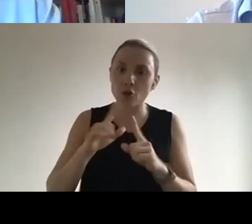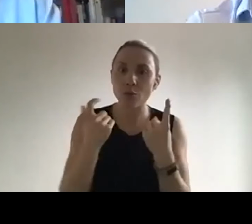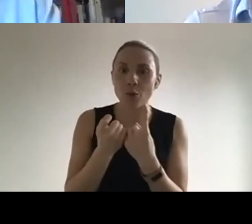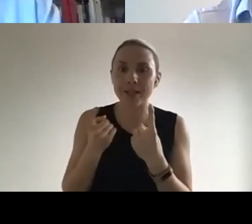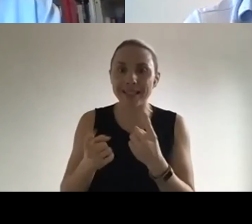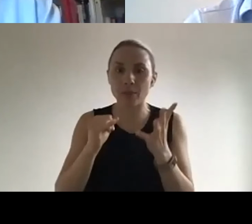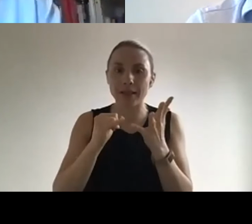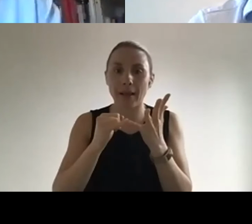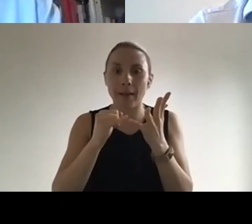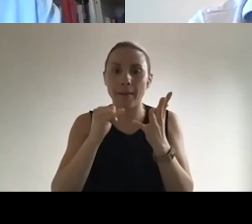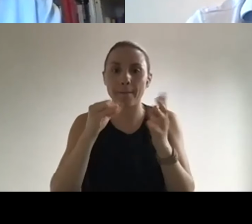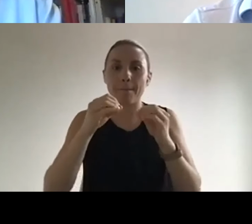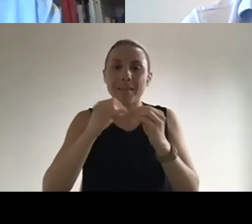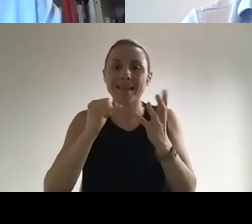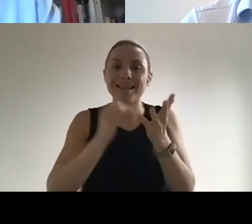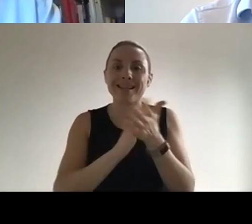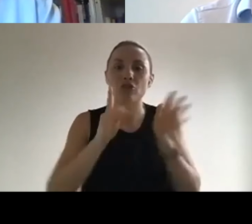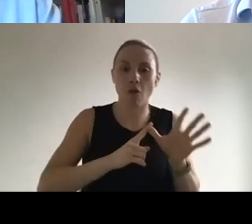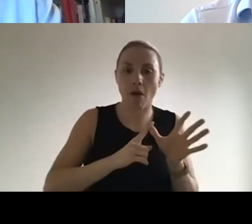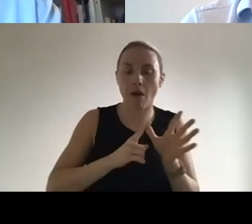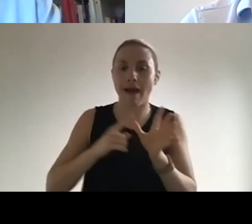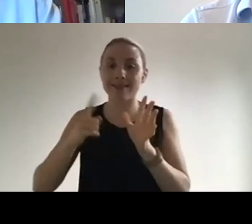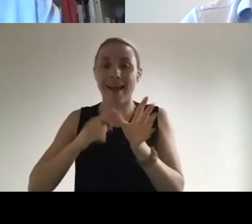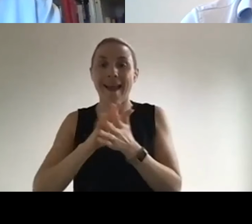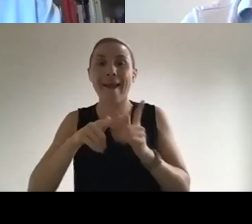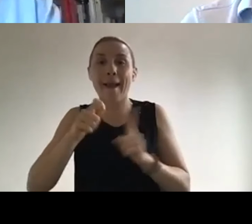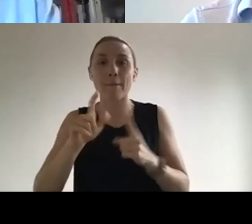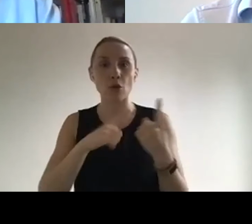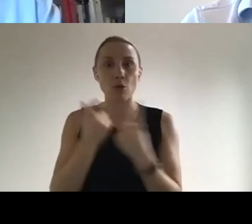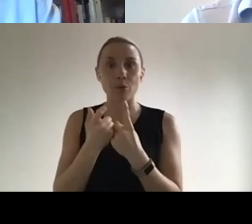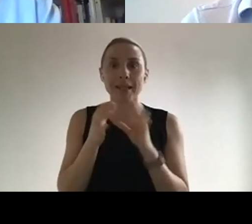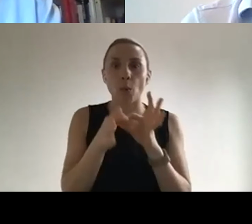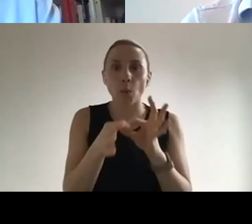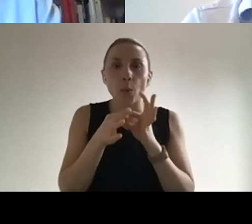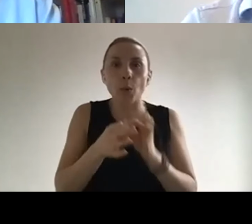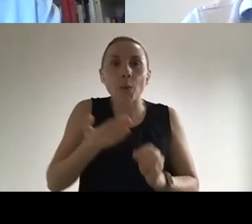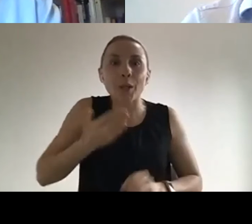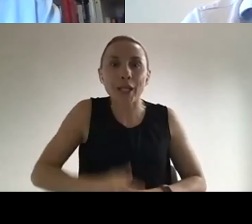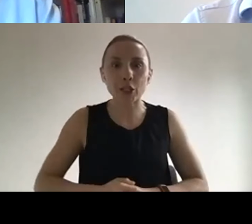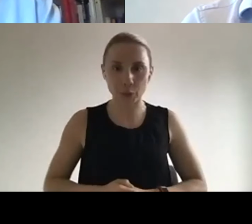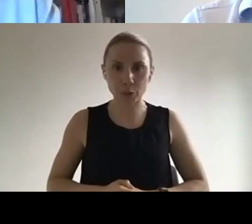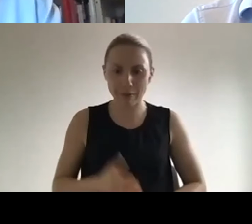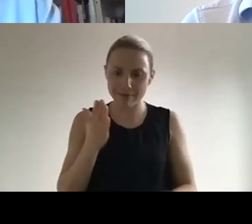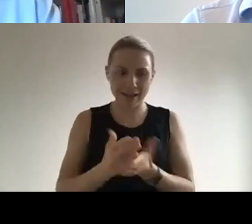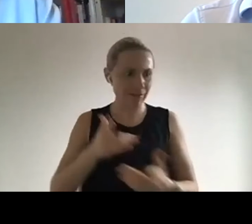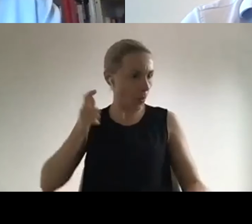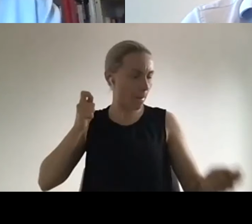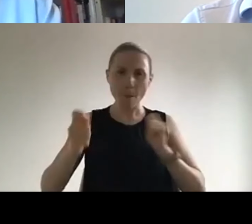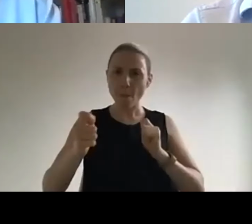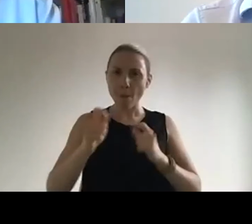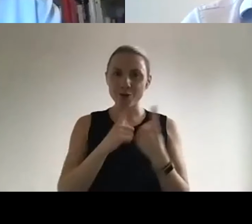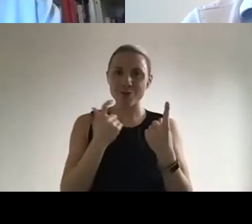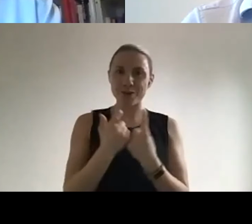would be a major development in that area. So the headline news is absolutely